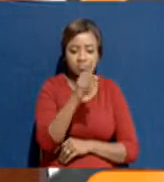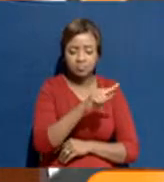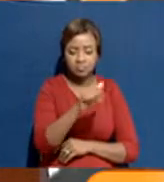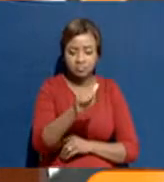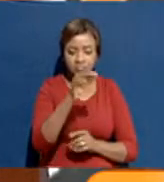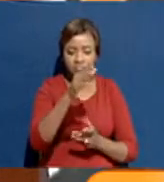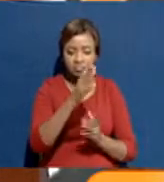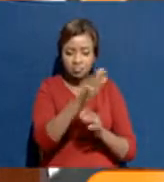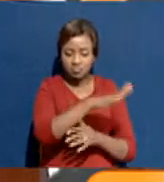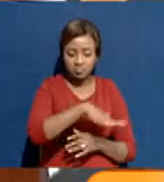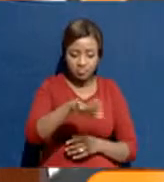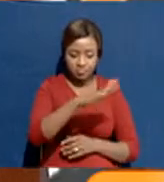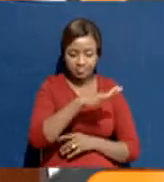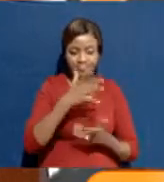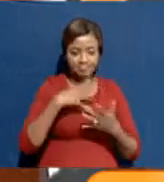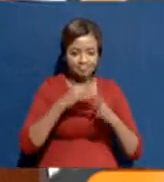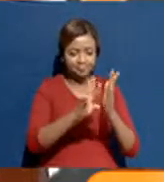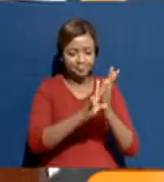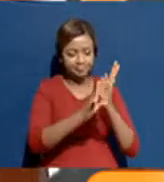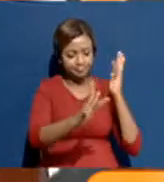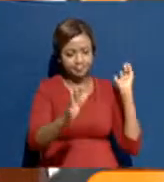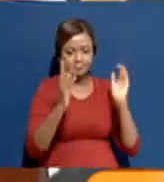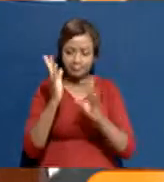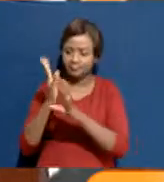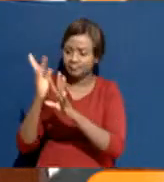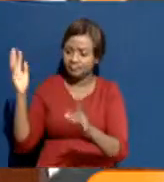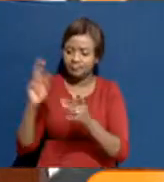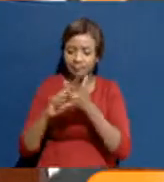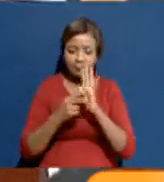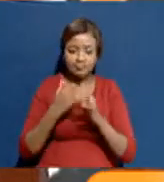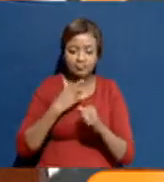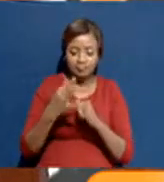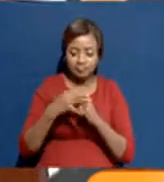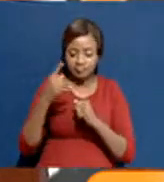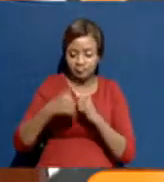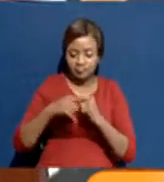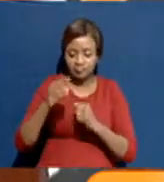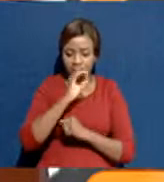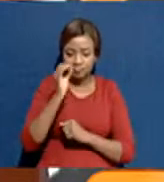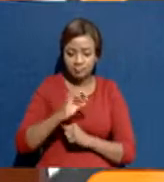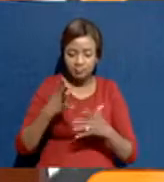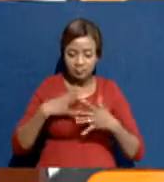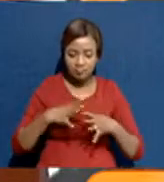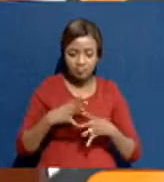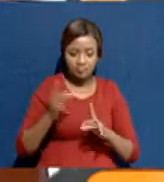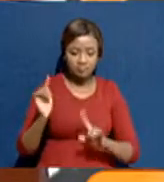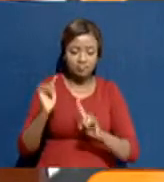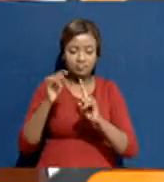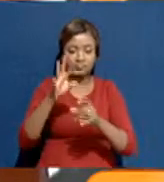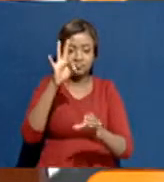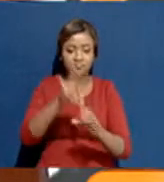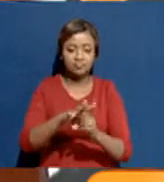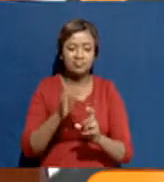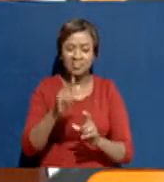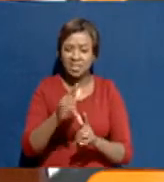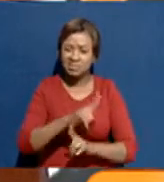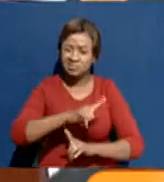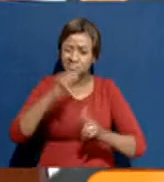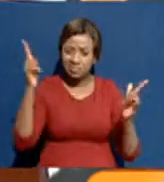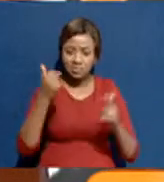lining to vote. So we had 86% voter turnout, the biggest in Kenya.